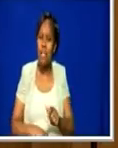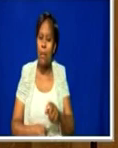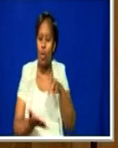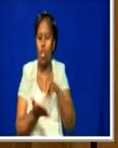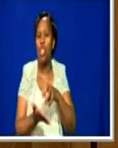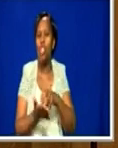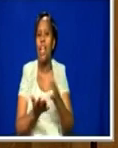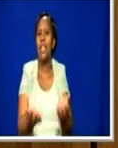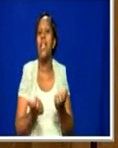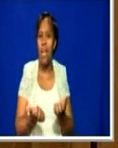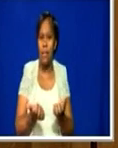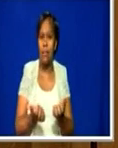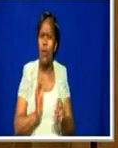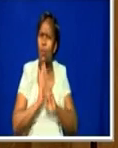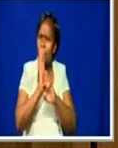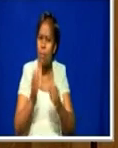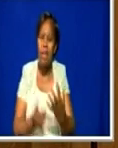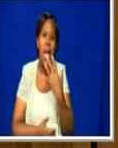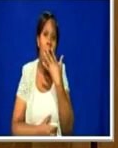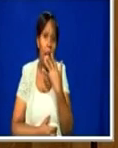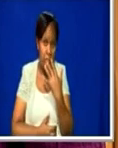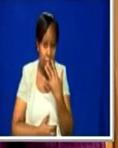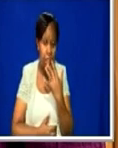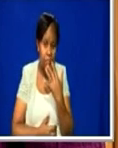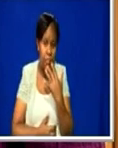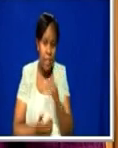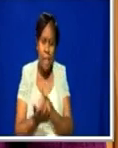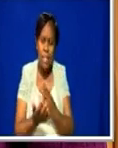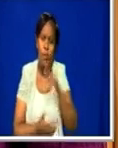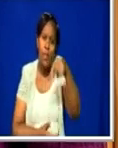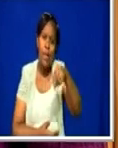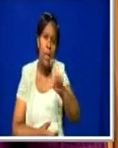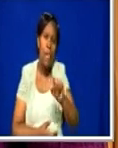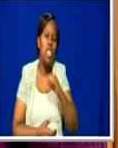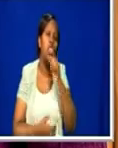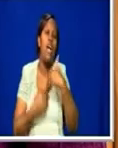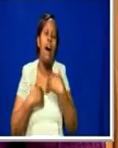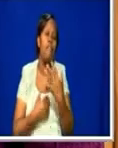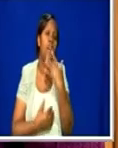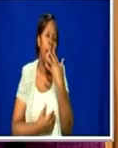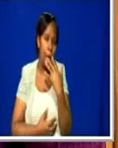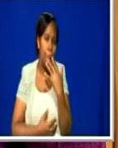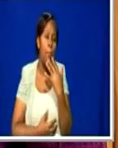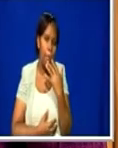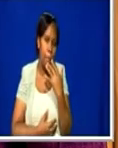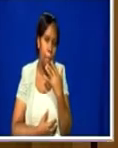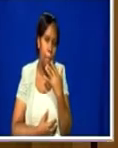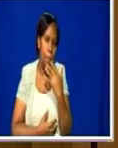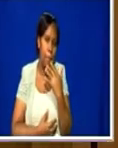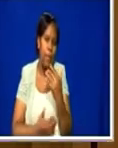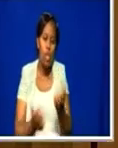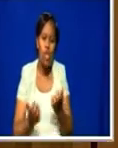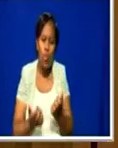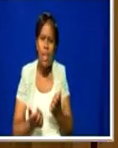that are required. For example, we need air, which some of those planets may not have. Oh, so that You see? So we need